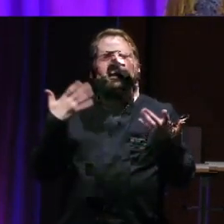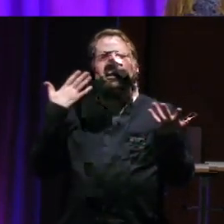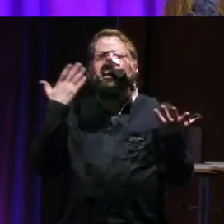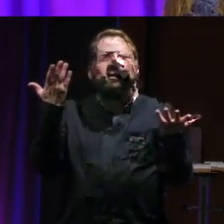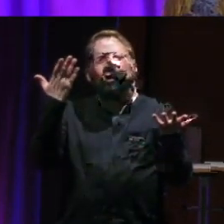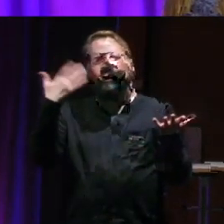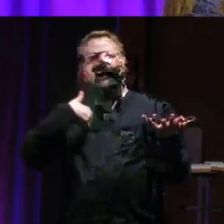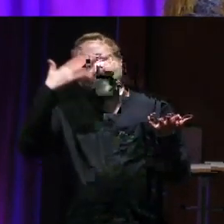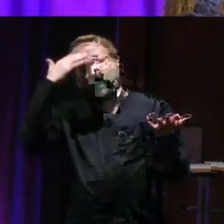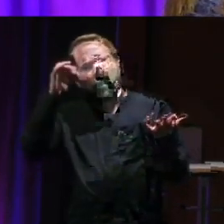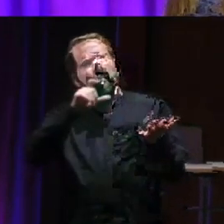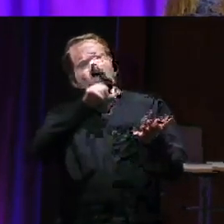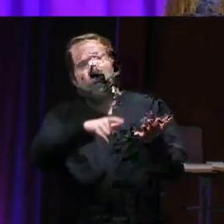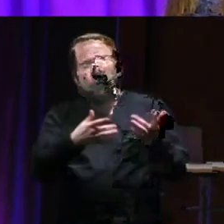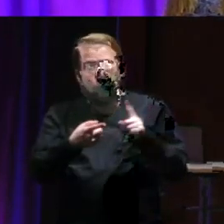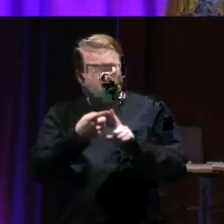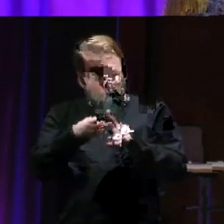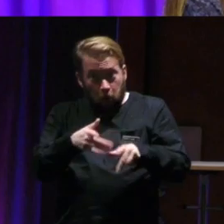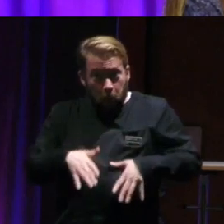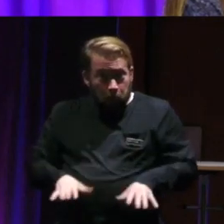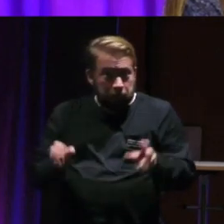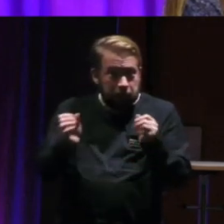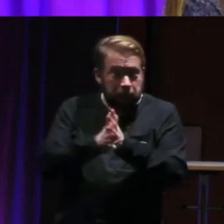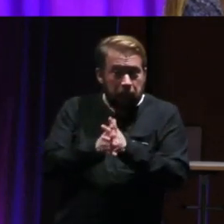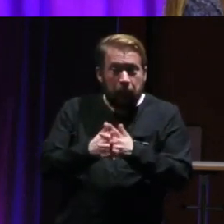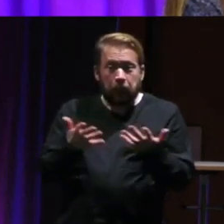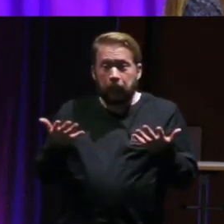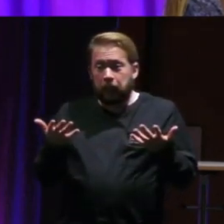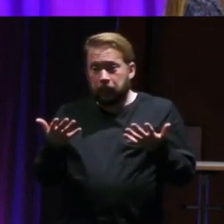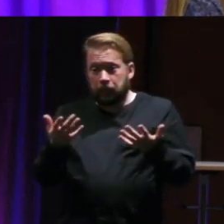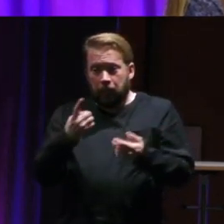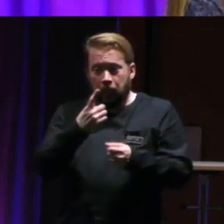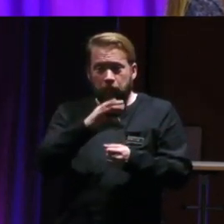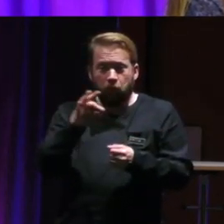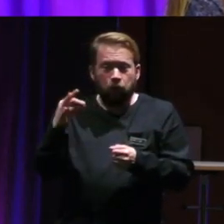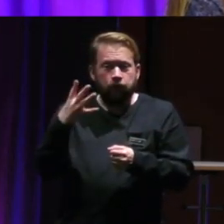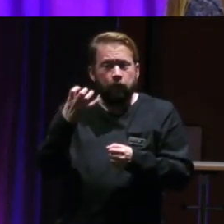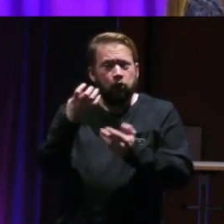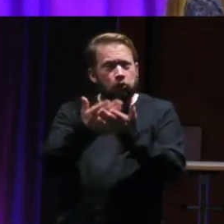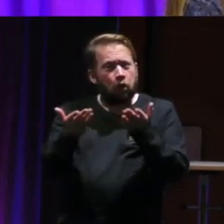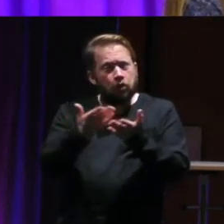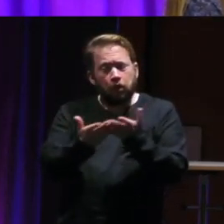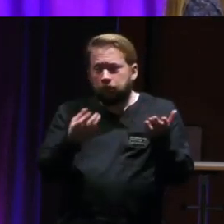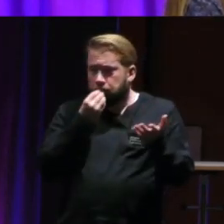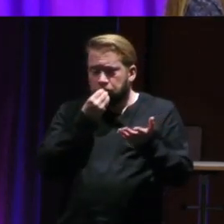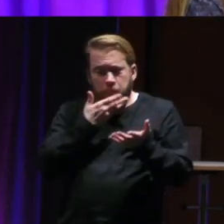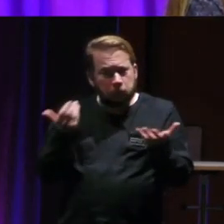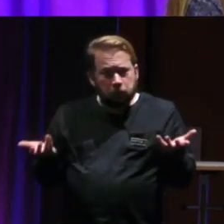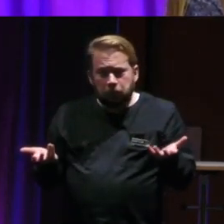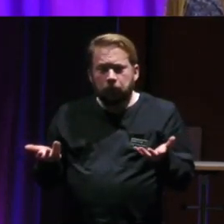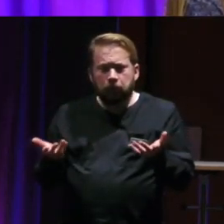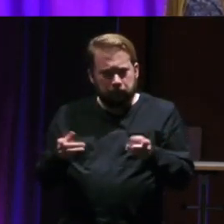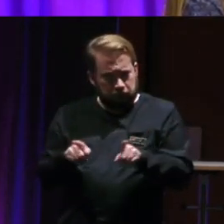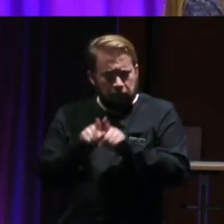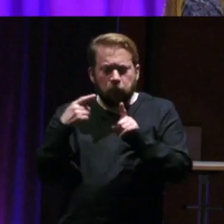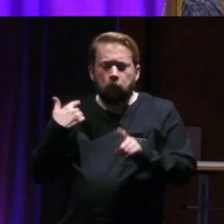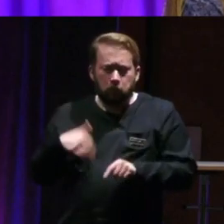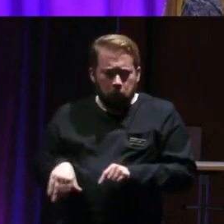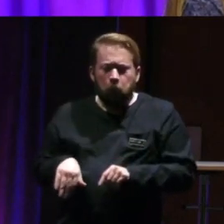a hunger strike in May this year for 140 days, I think, almost died doing it, and the hunger strike was there too, in